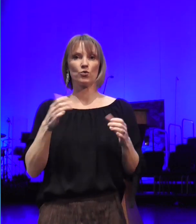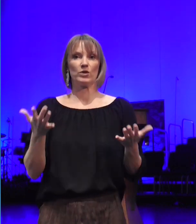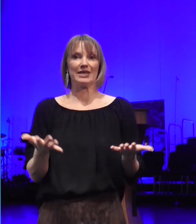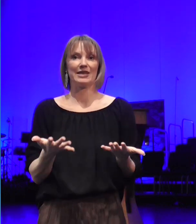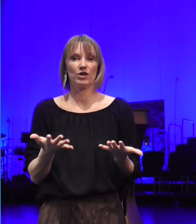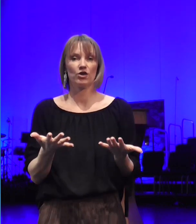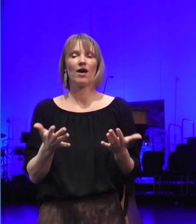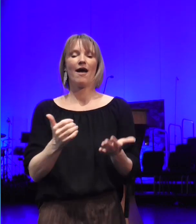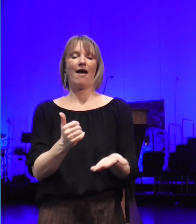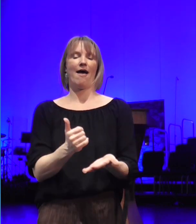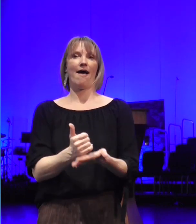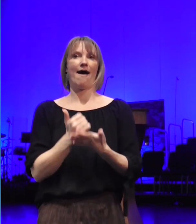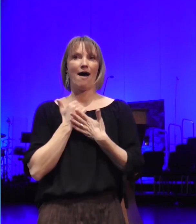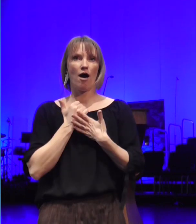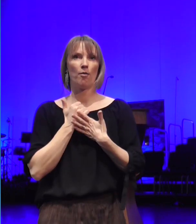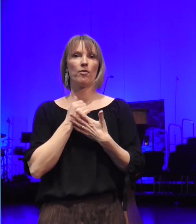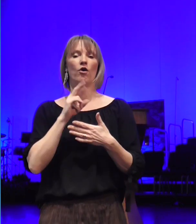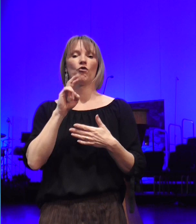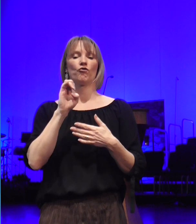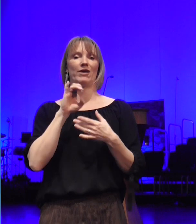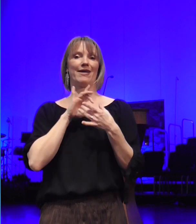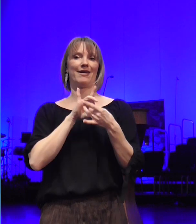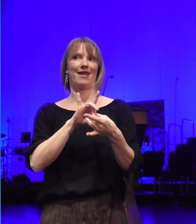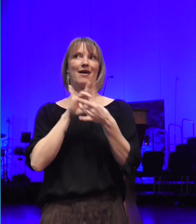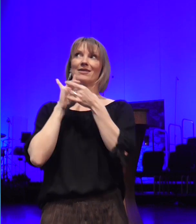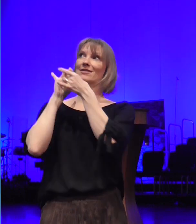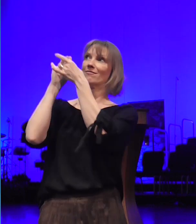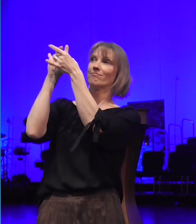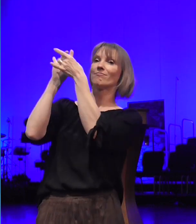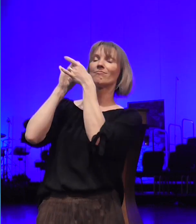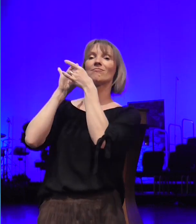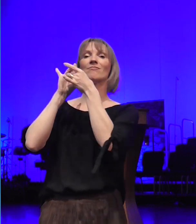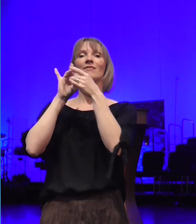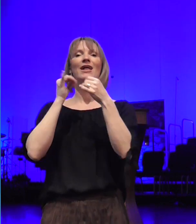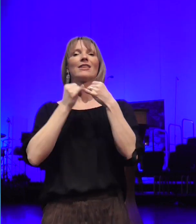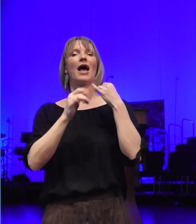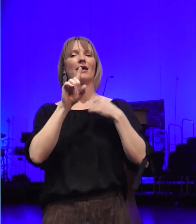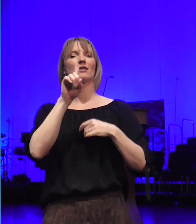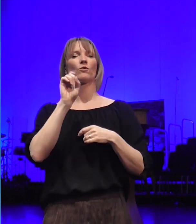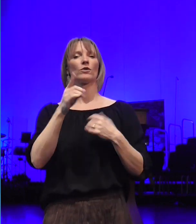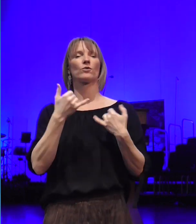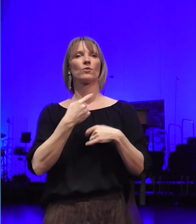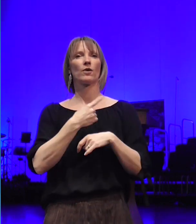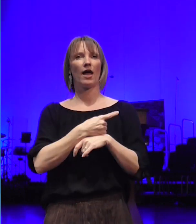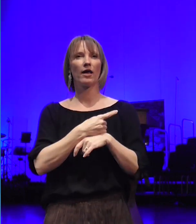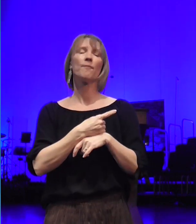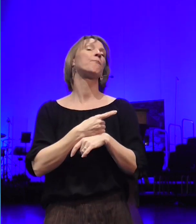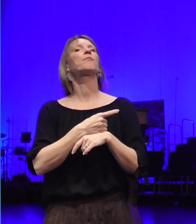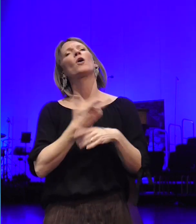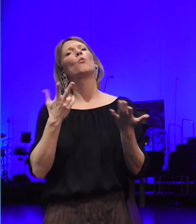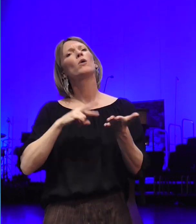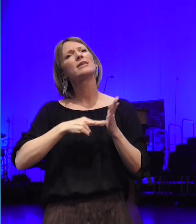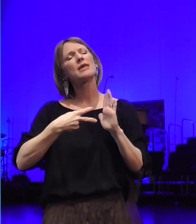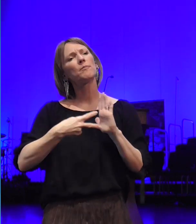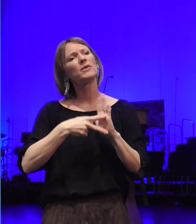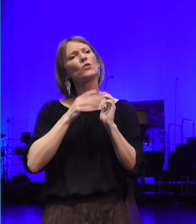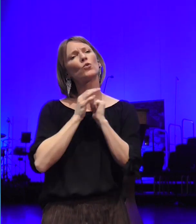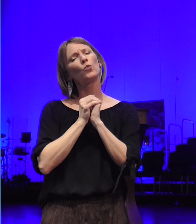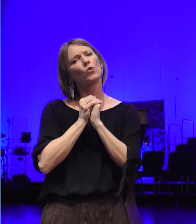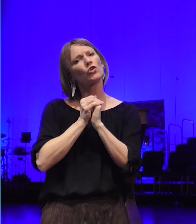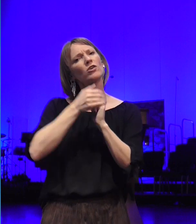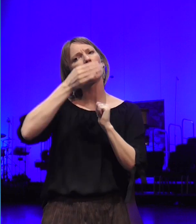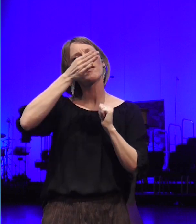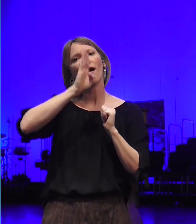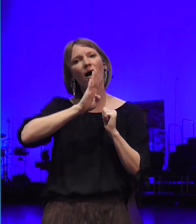here help us to reconnect to Source. But my final question for us today is, what does it mean to worship